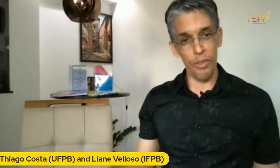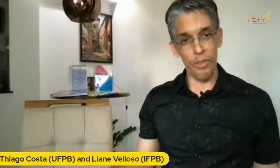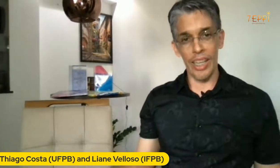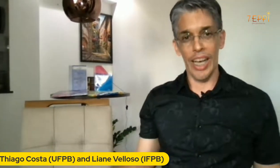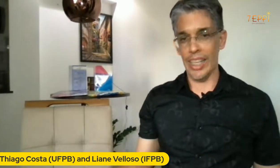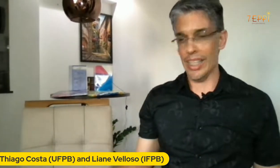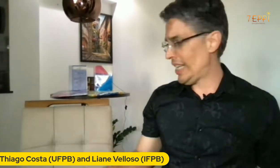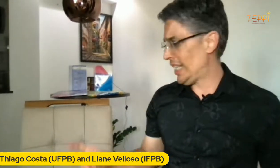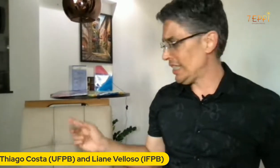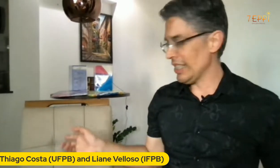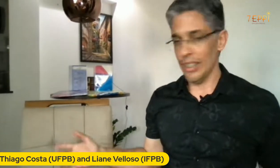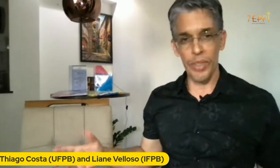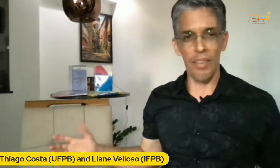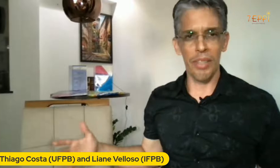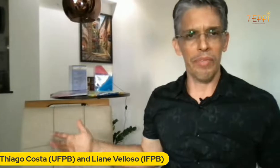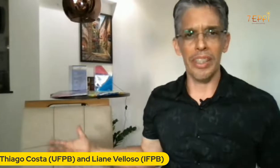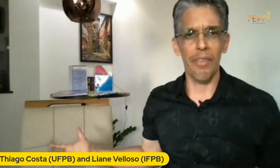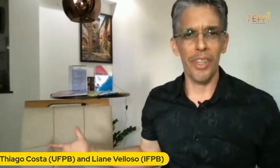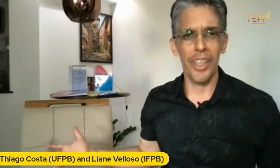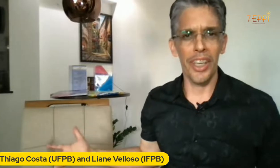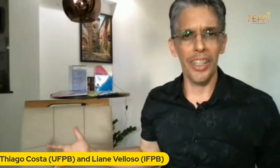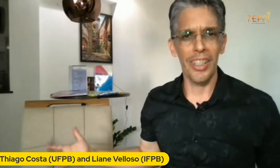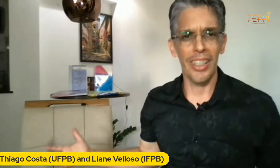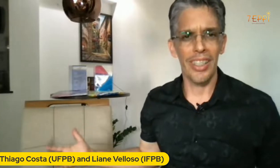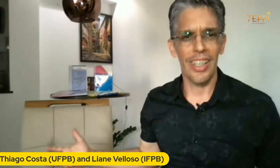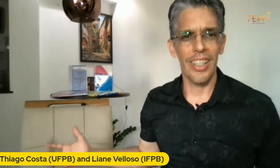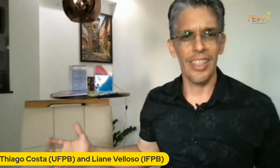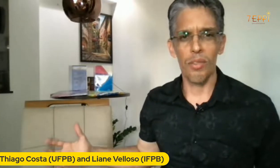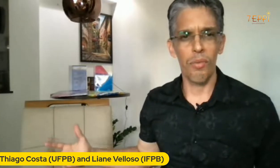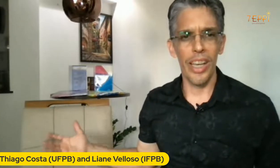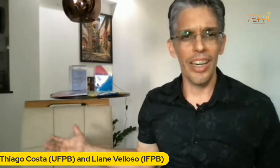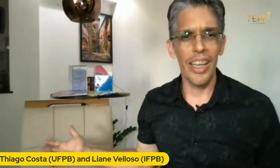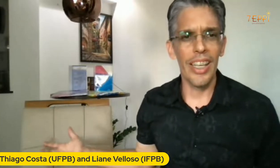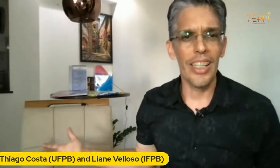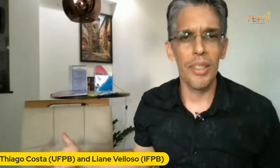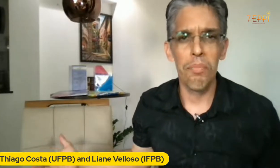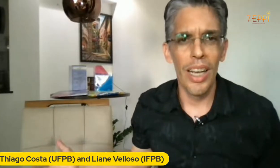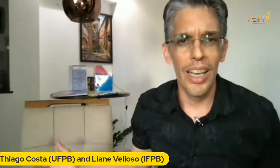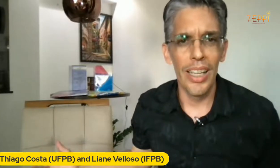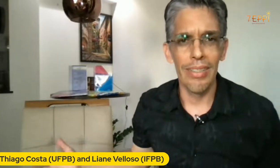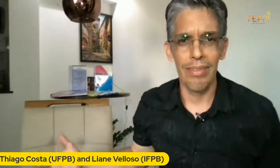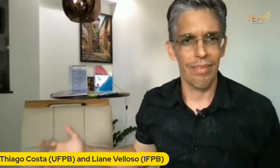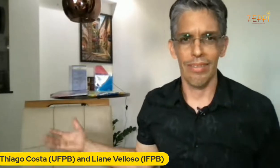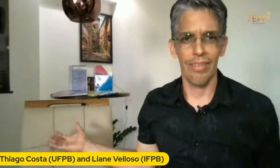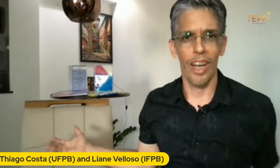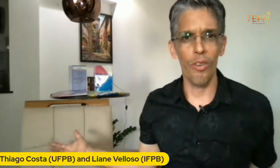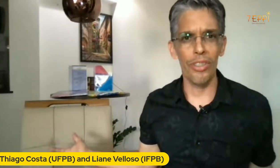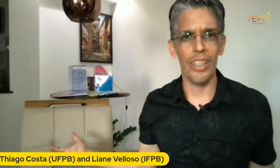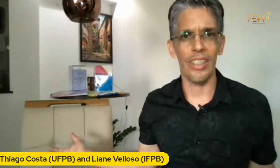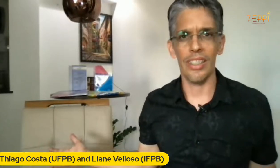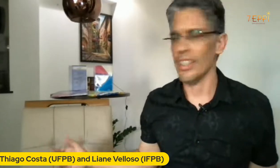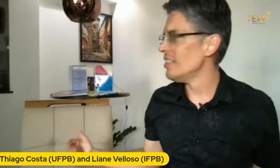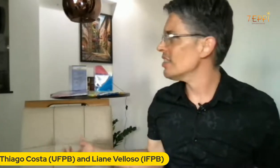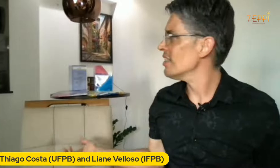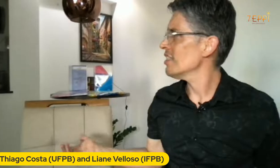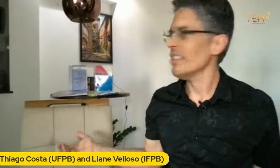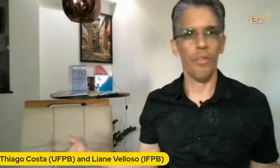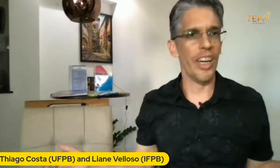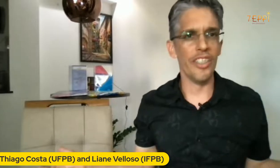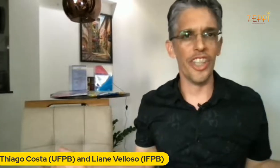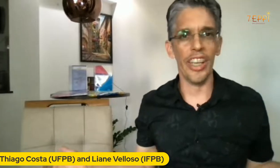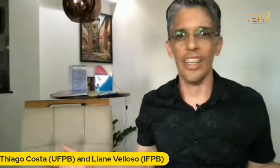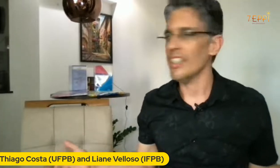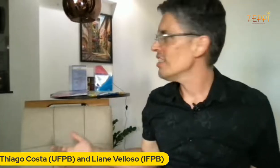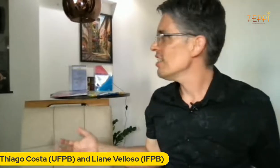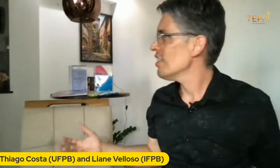you realize that we have something different here? Yes, where is my hostess? Yes, where